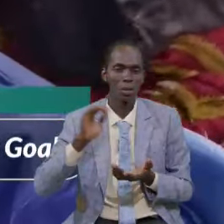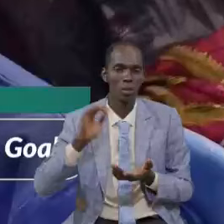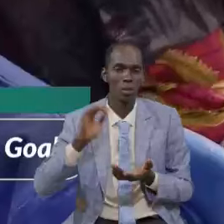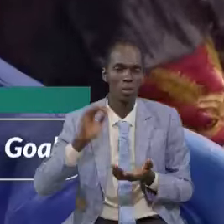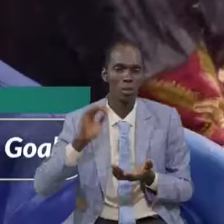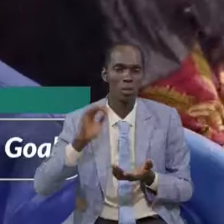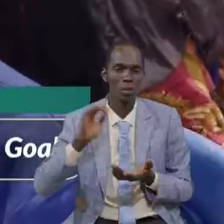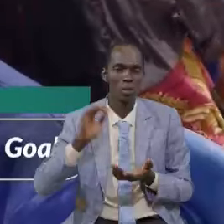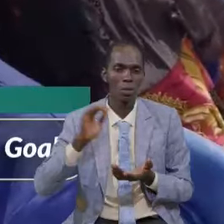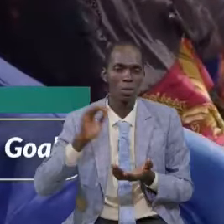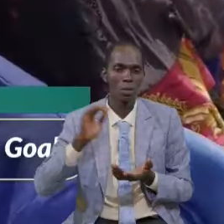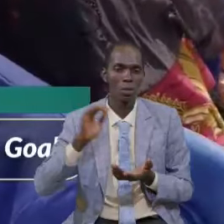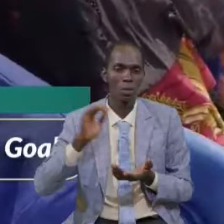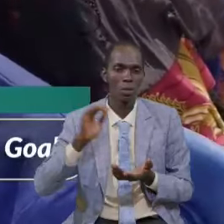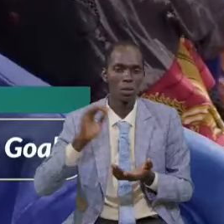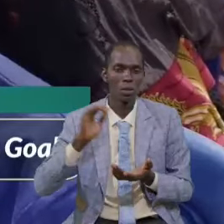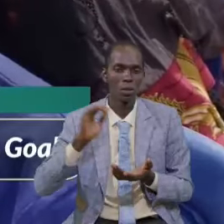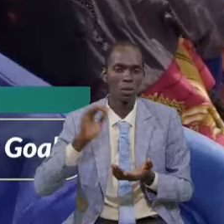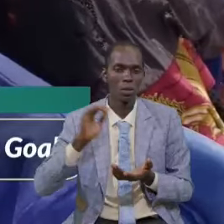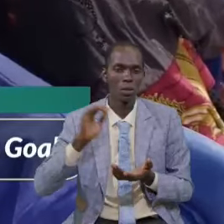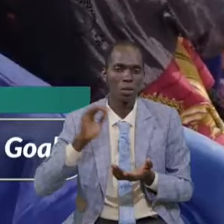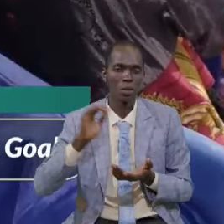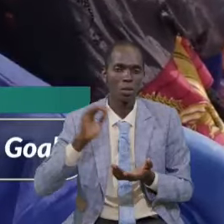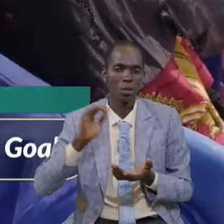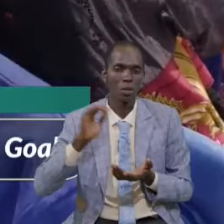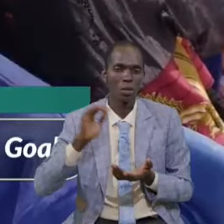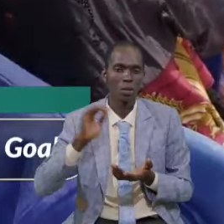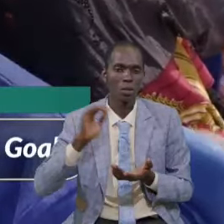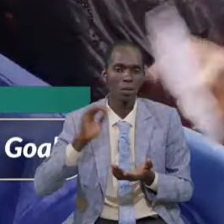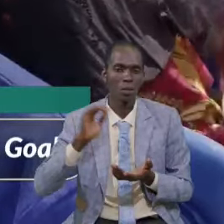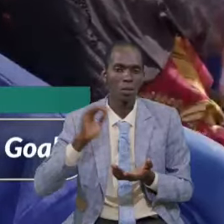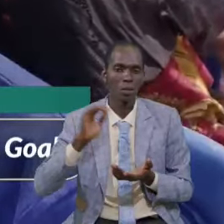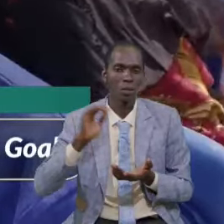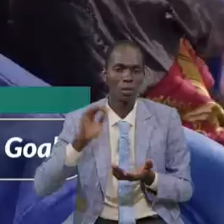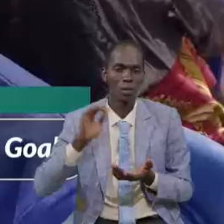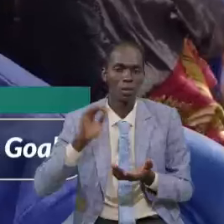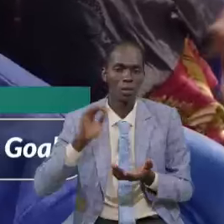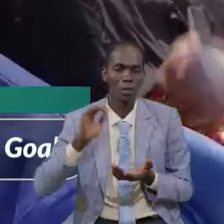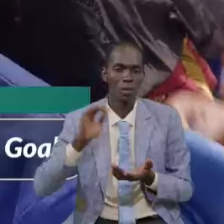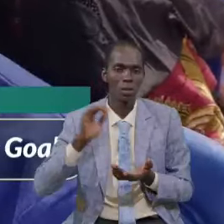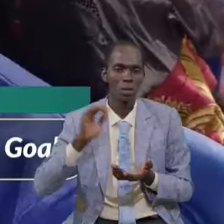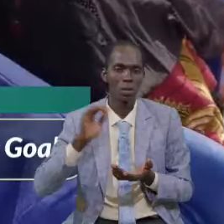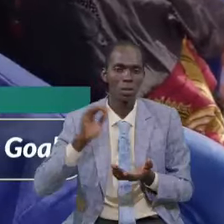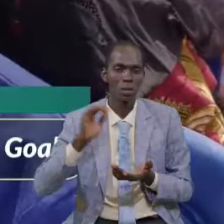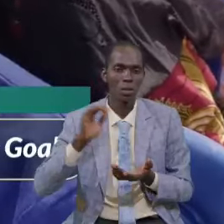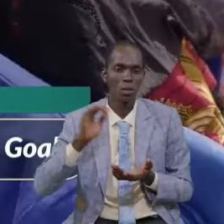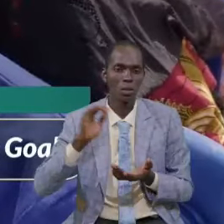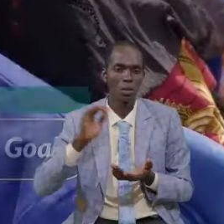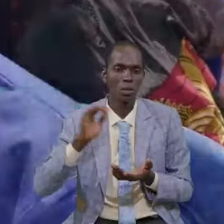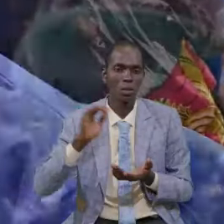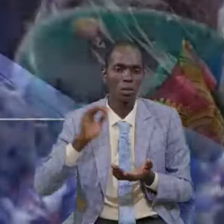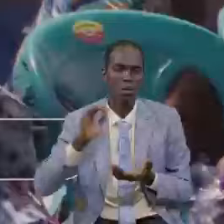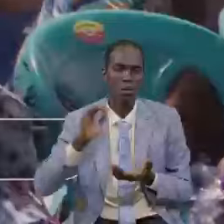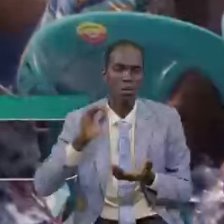get achievement towards that goal. G, give up the